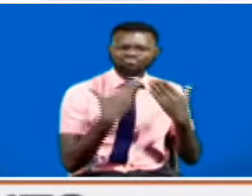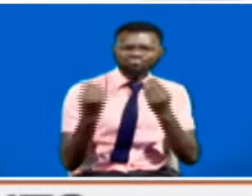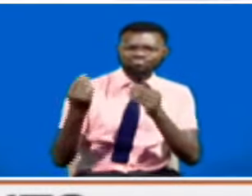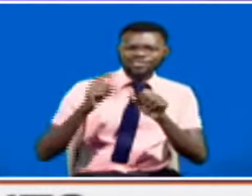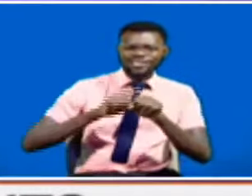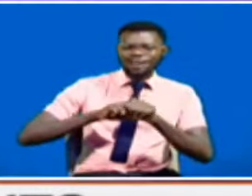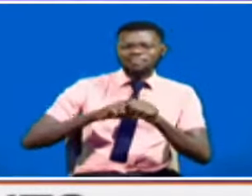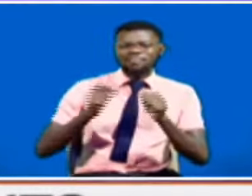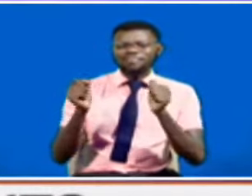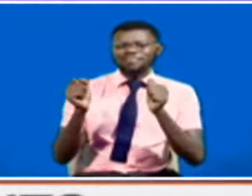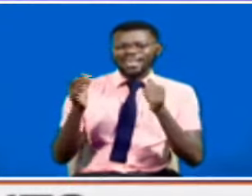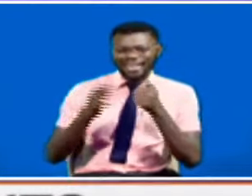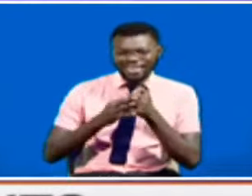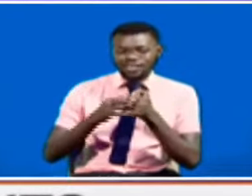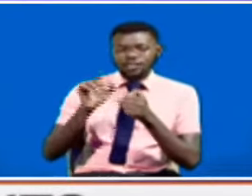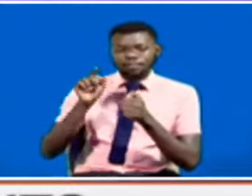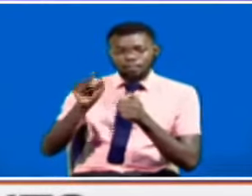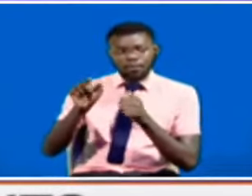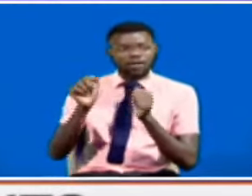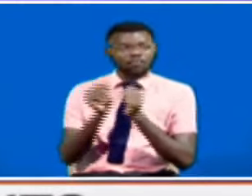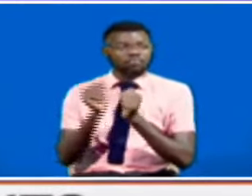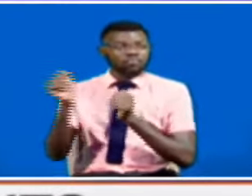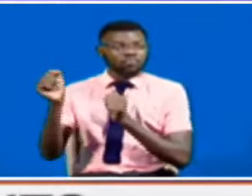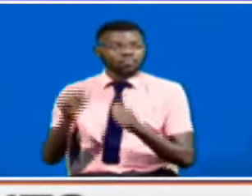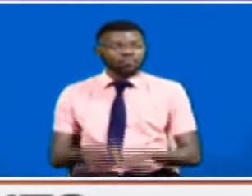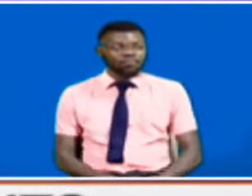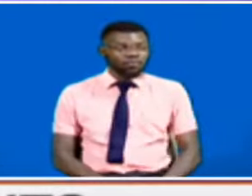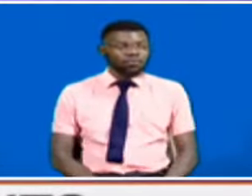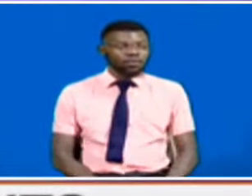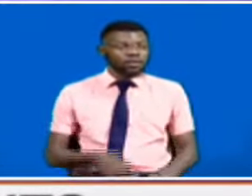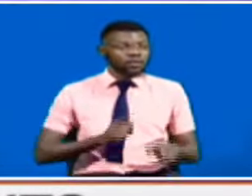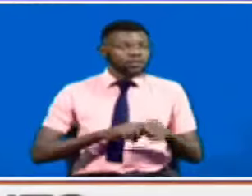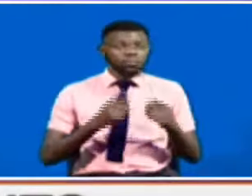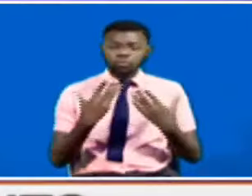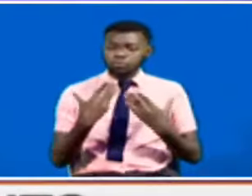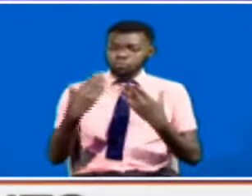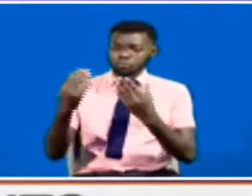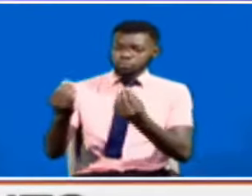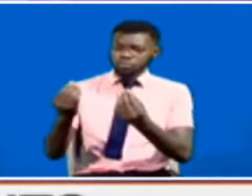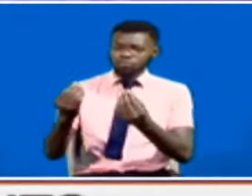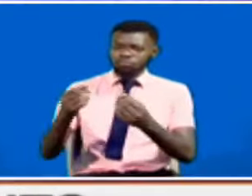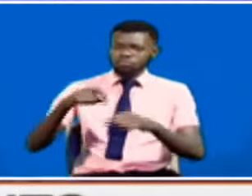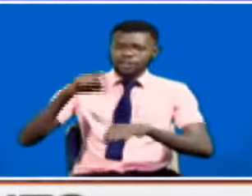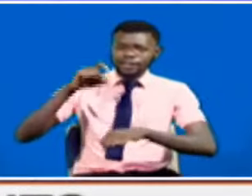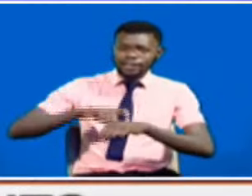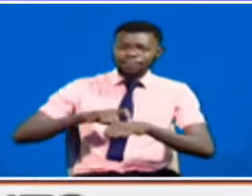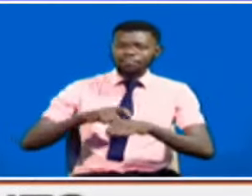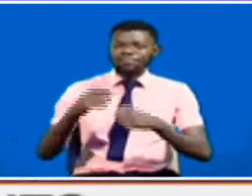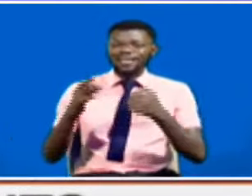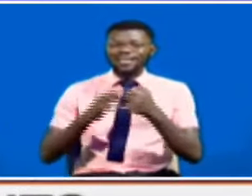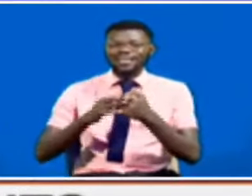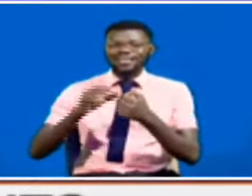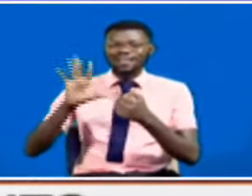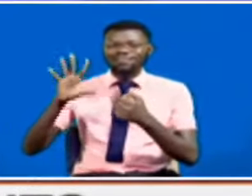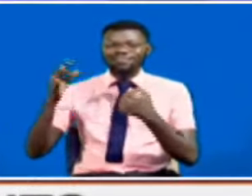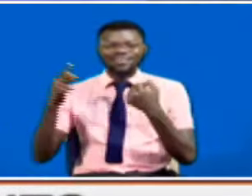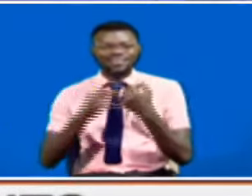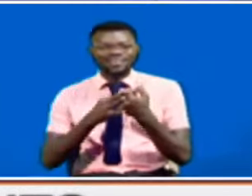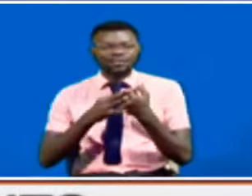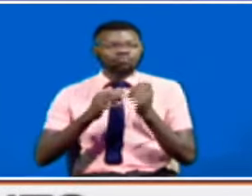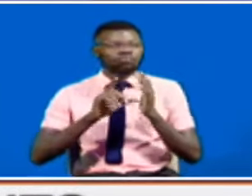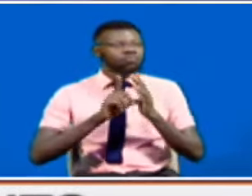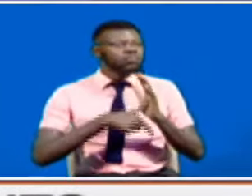p.m. After leaving the Wells Irish restaurant in Rupamol at 8:58 p.m. on Sunday, they